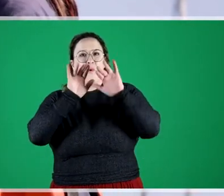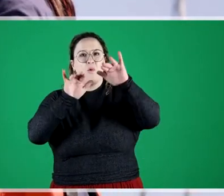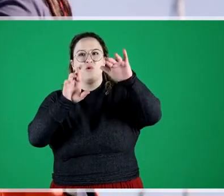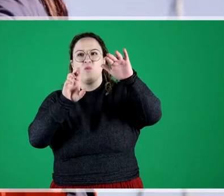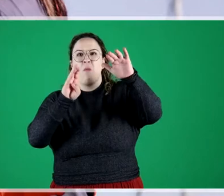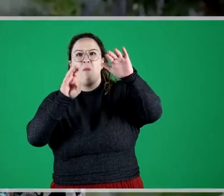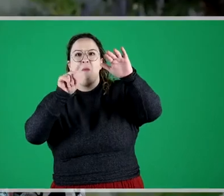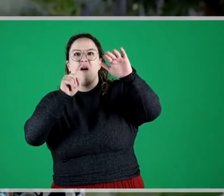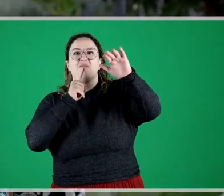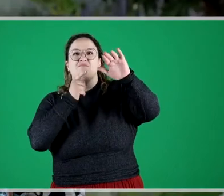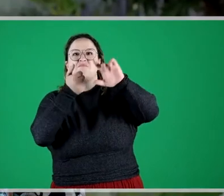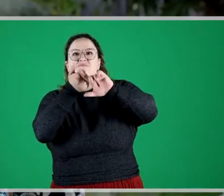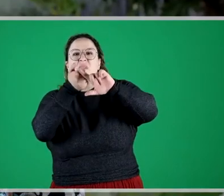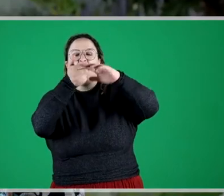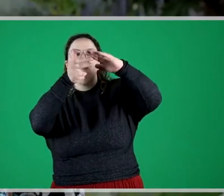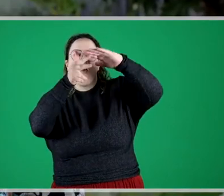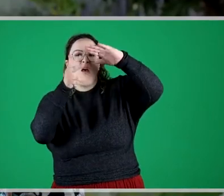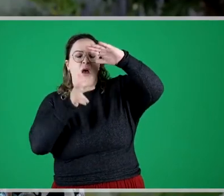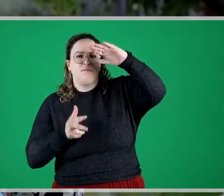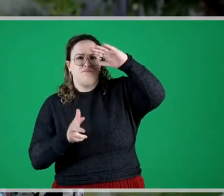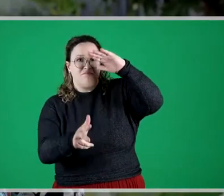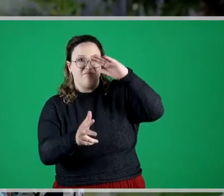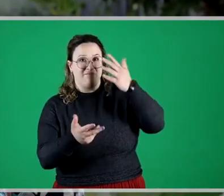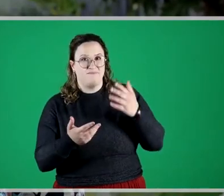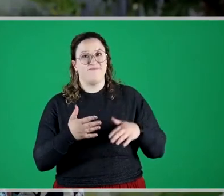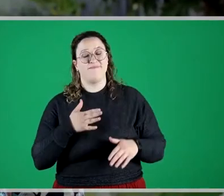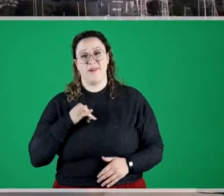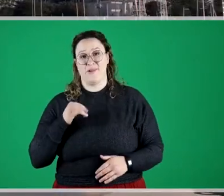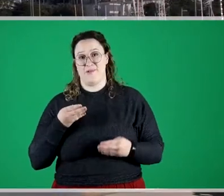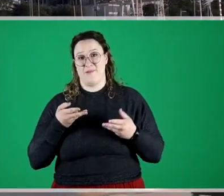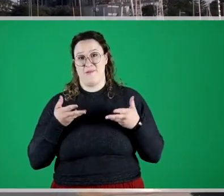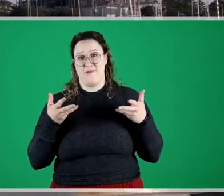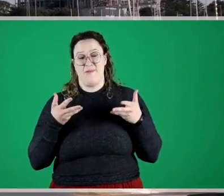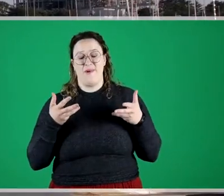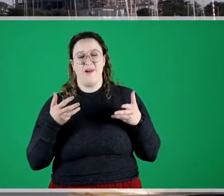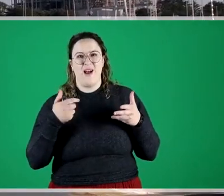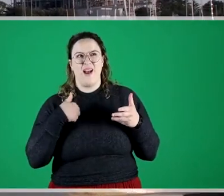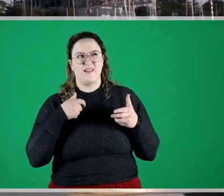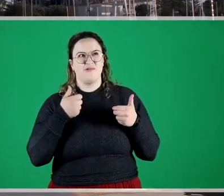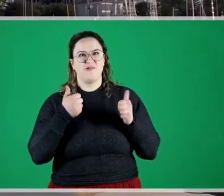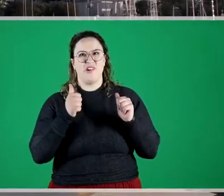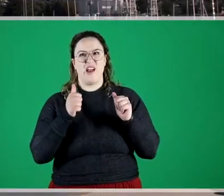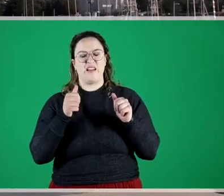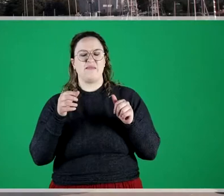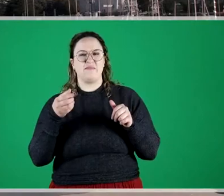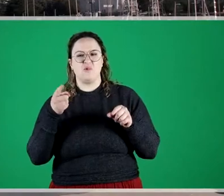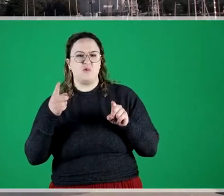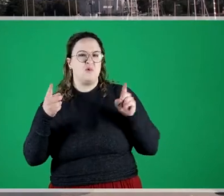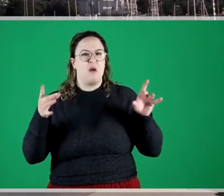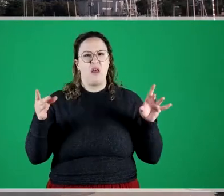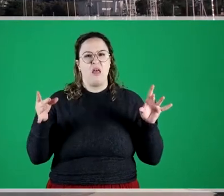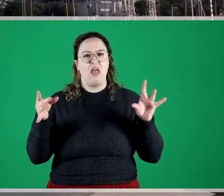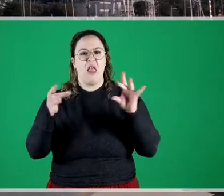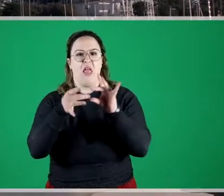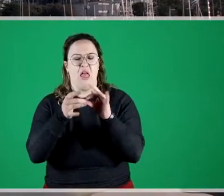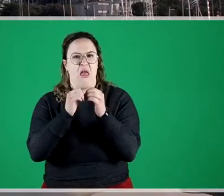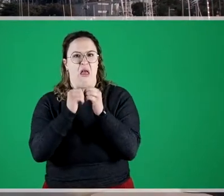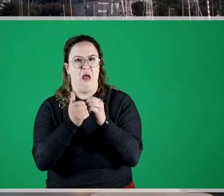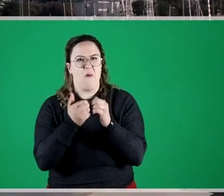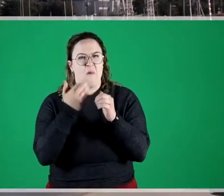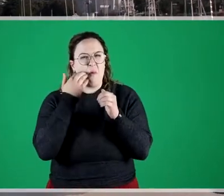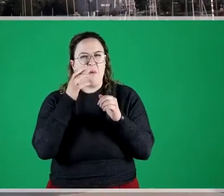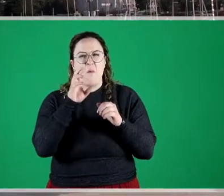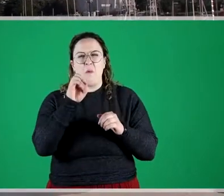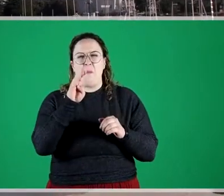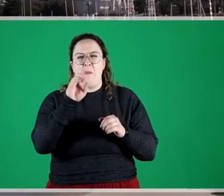What I do is I try to figure out how to stick things to things, how to place the sensors in the robot, or how to hold